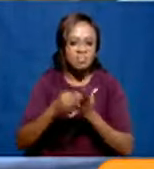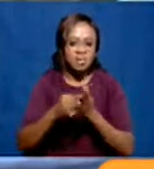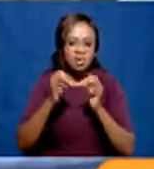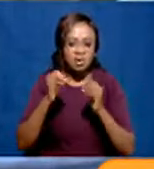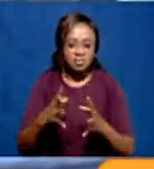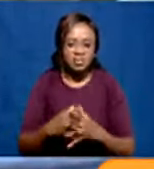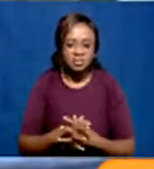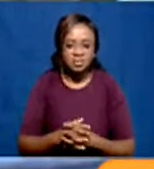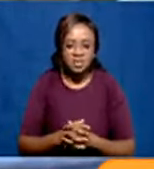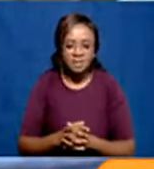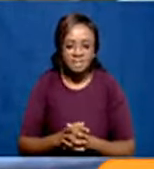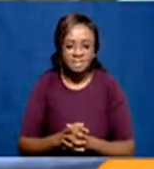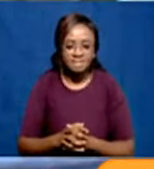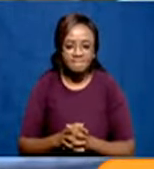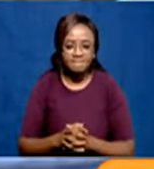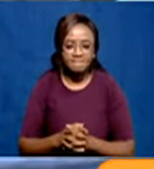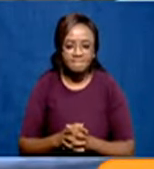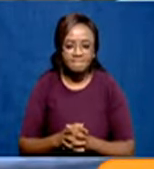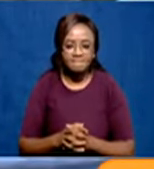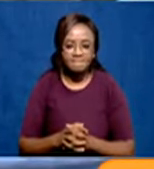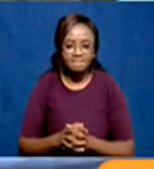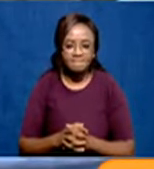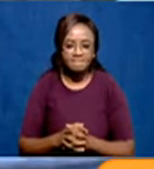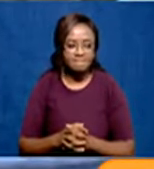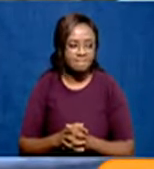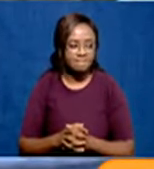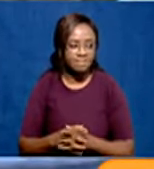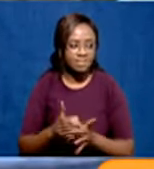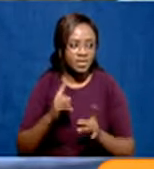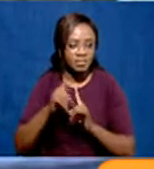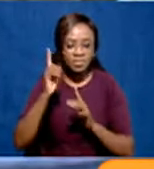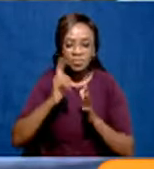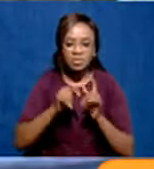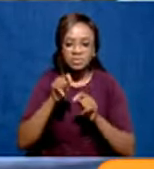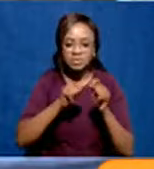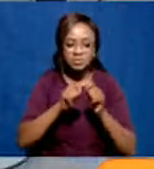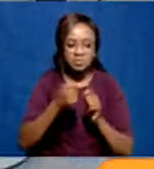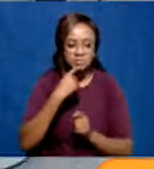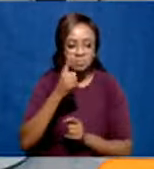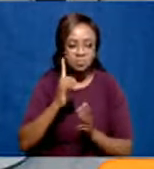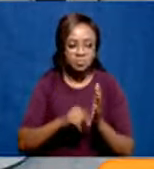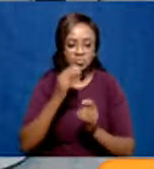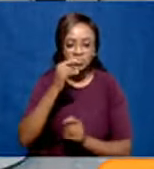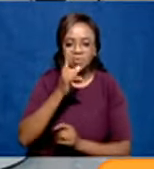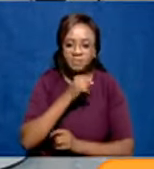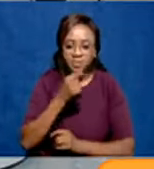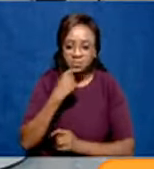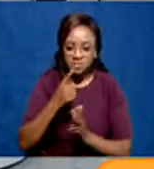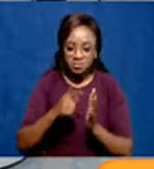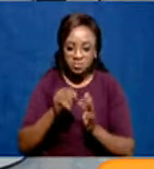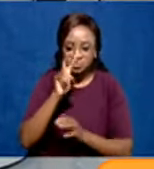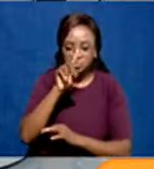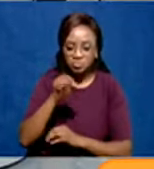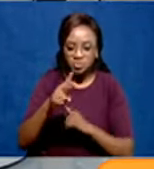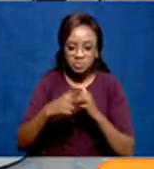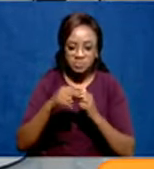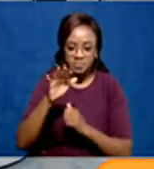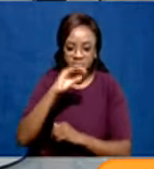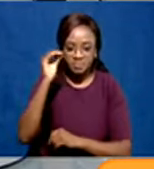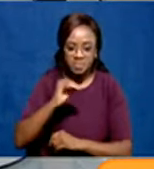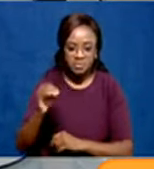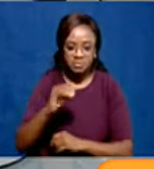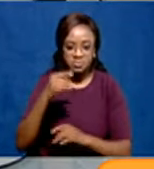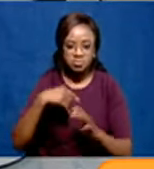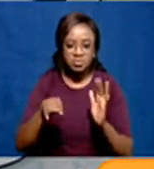discussing regulations now? What is the public participation we're going through? Because, I mean, you've already told us we have 2.75% we need to get from our